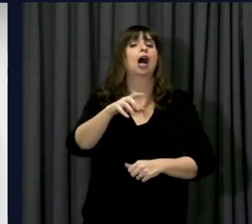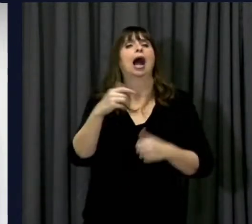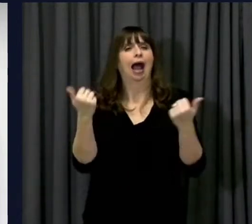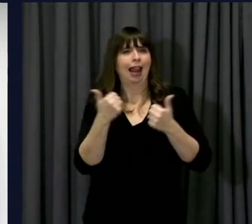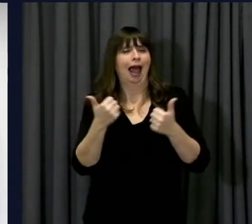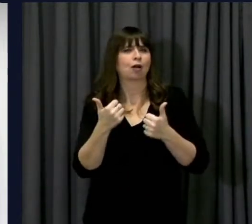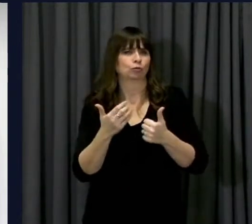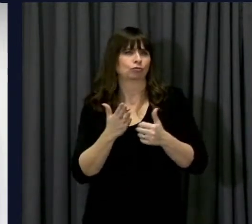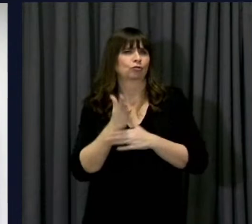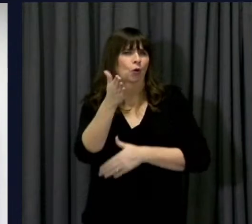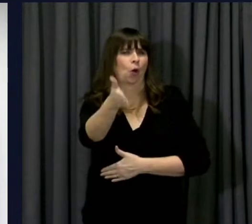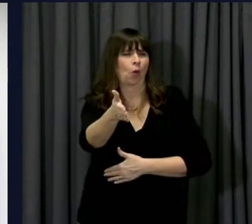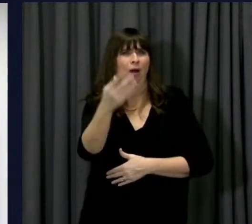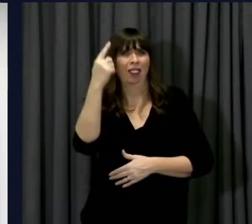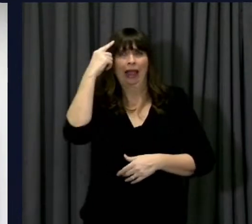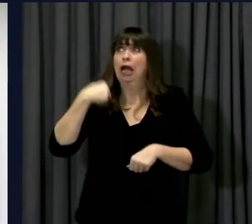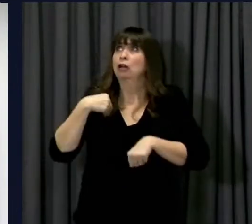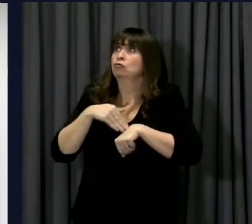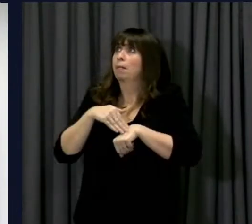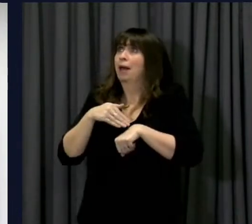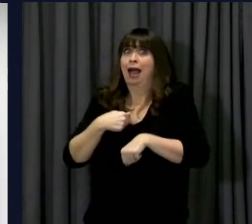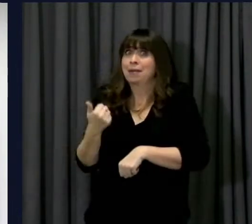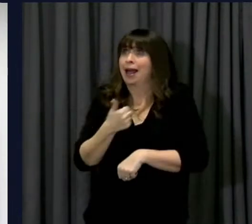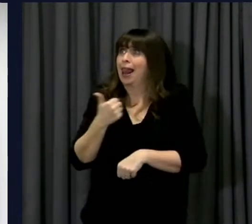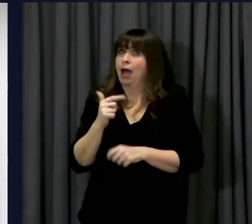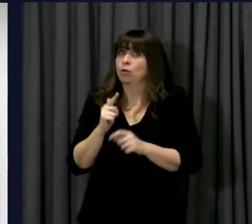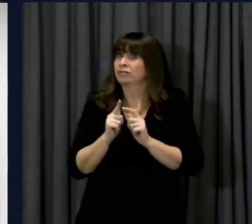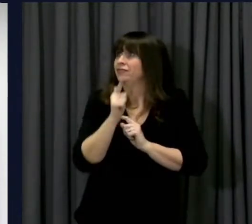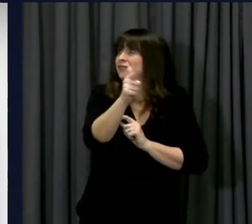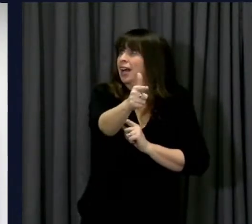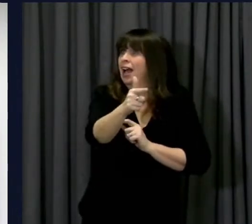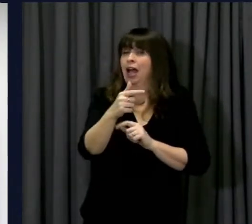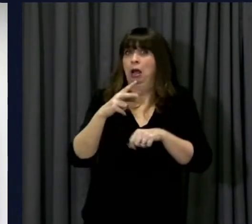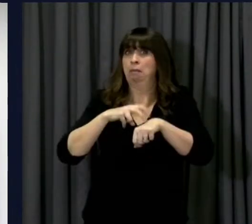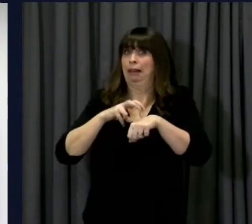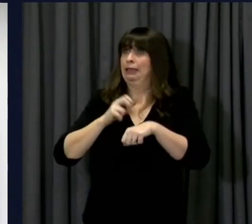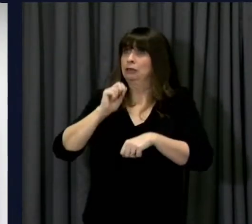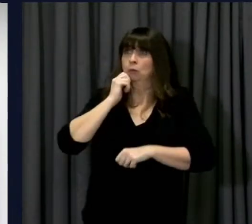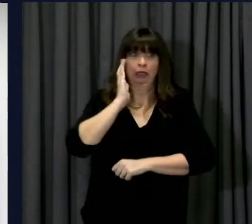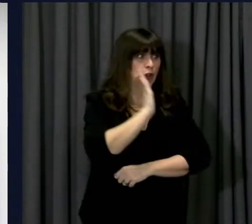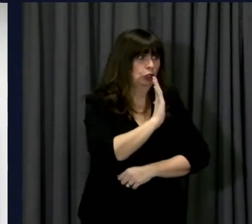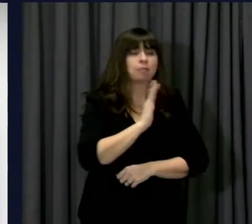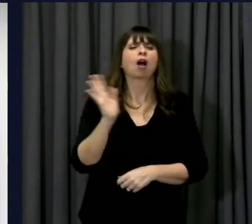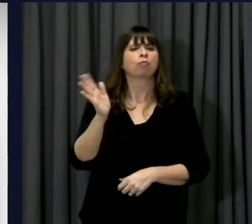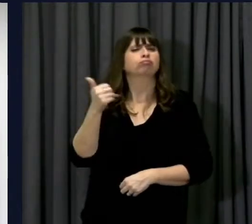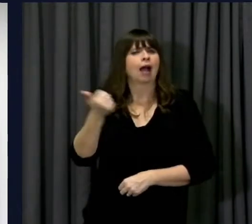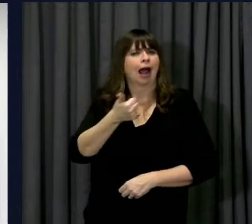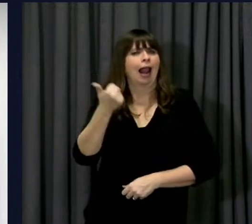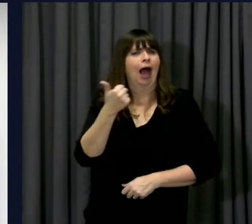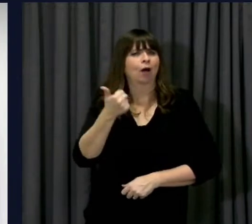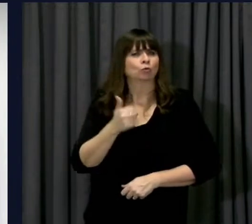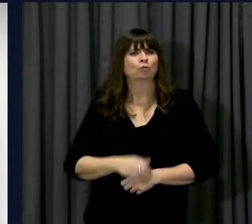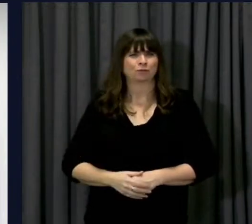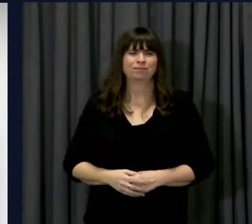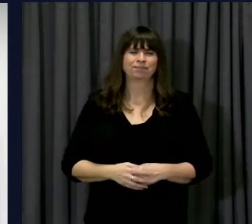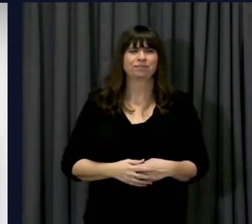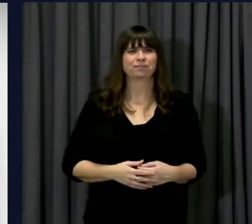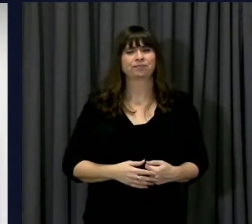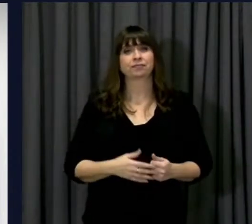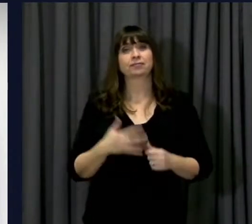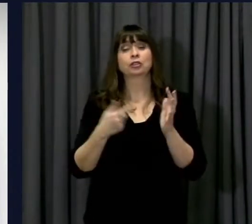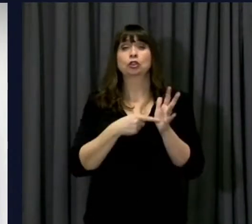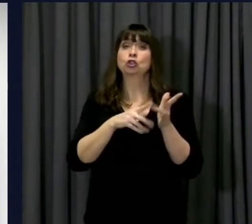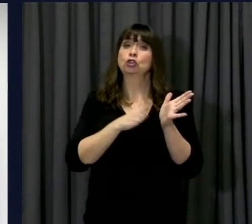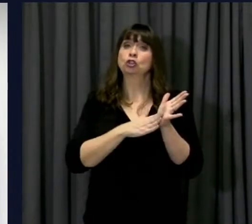rules as well. So people need not worry about either taking people there or travelling to get their vaccine as well. Thank you, Gareth. We've now got Tom Magner